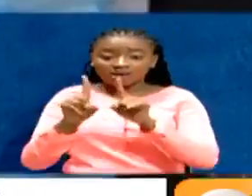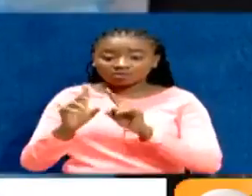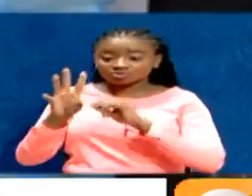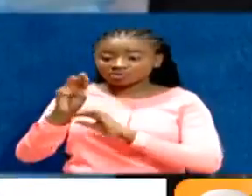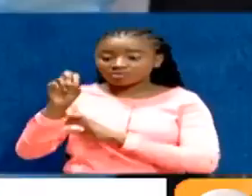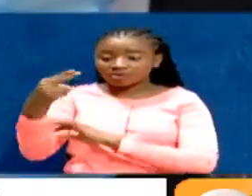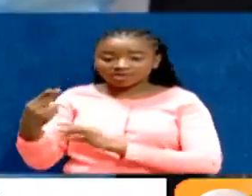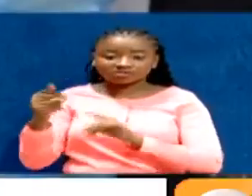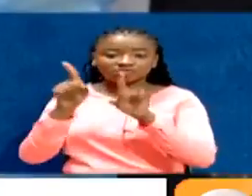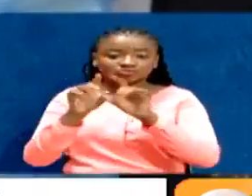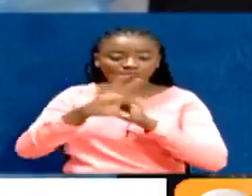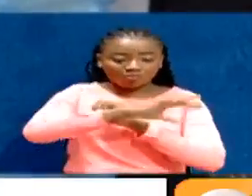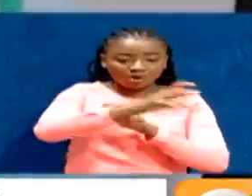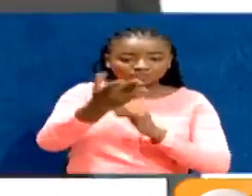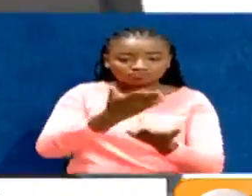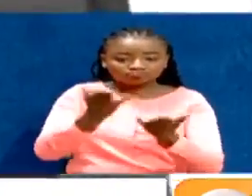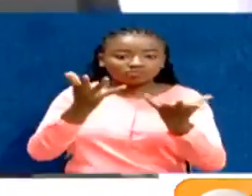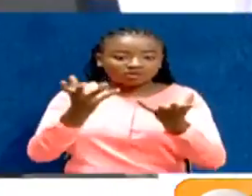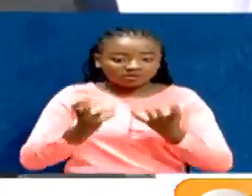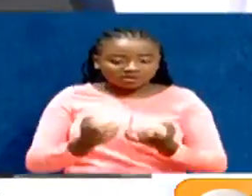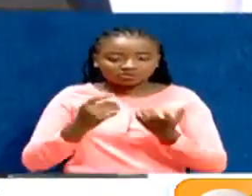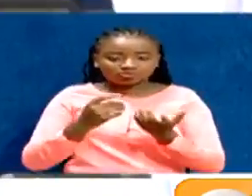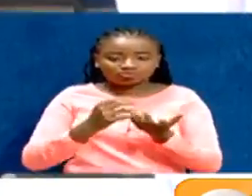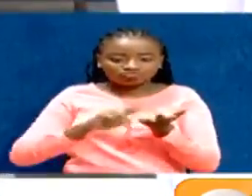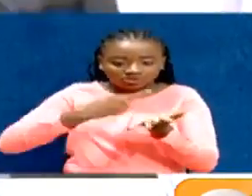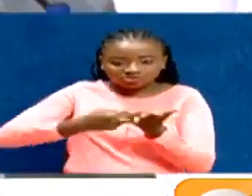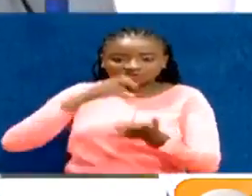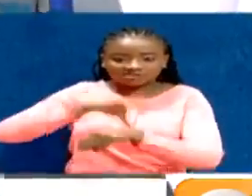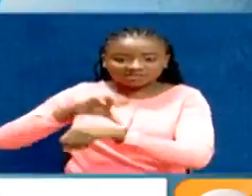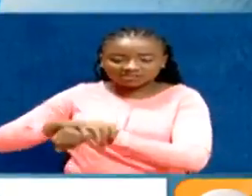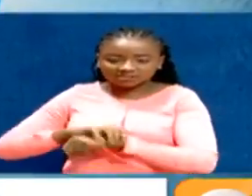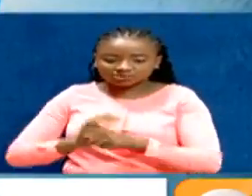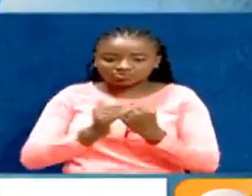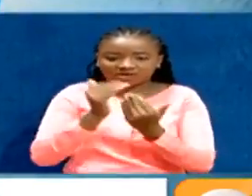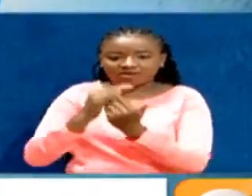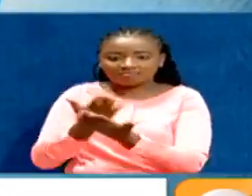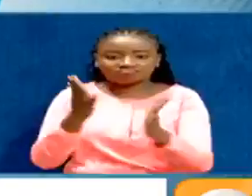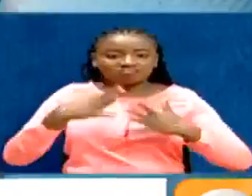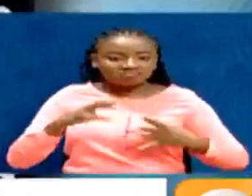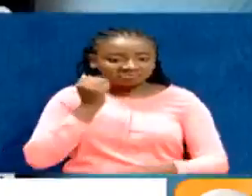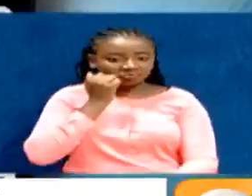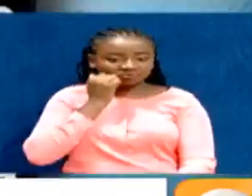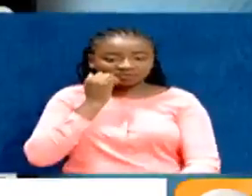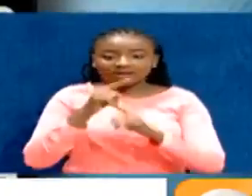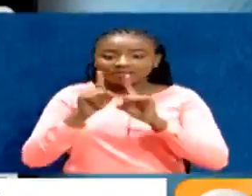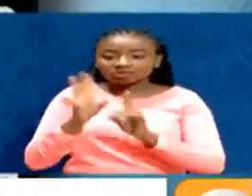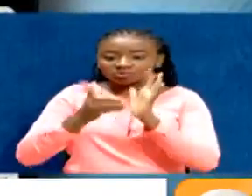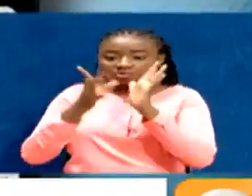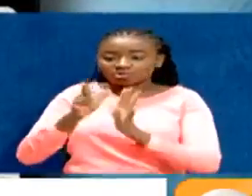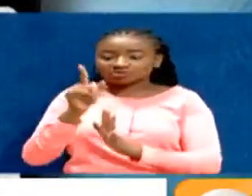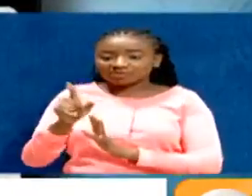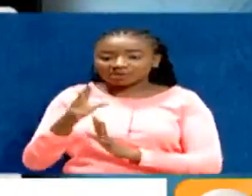the Ministry of Health and counties need to make resources available for treating the sick. Dr. Ahmed Kalebi, a consultant